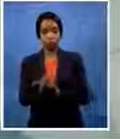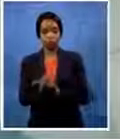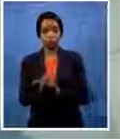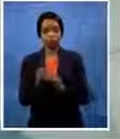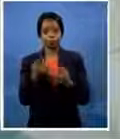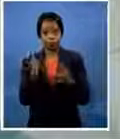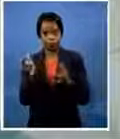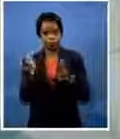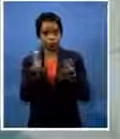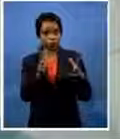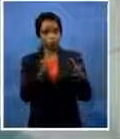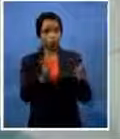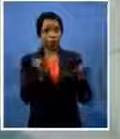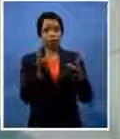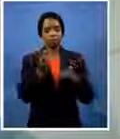our early intervention.